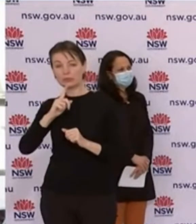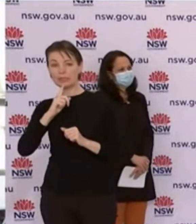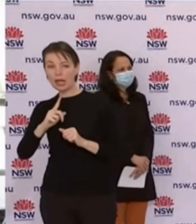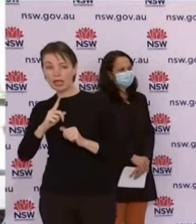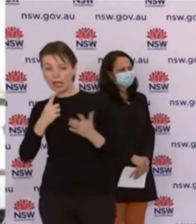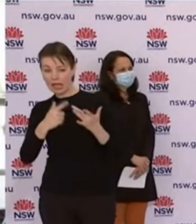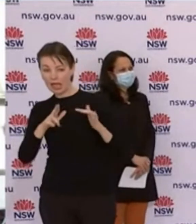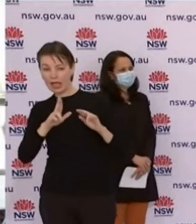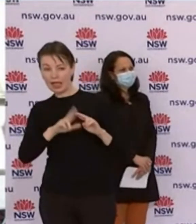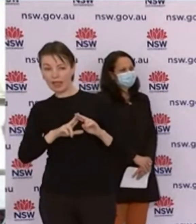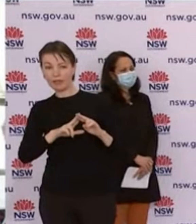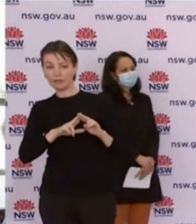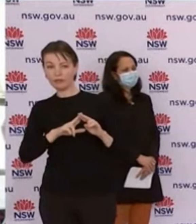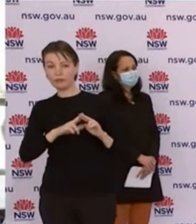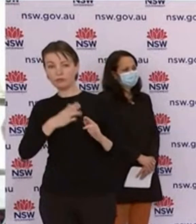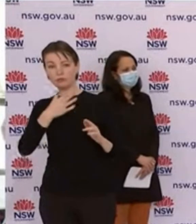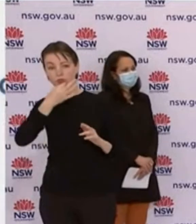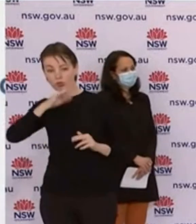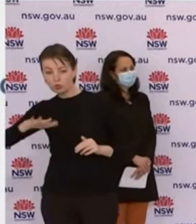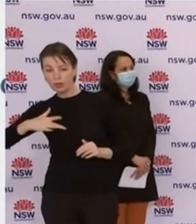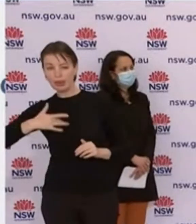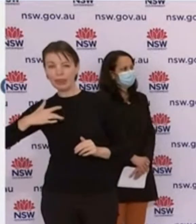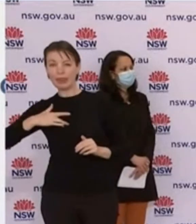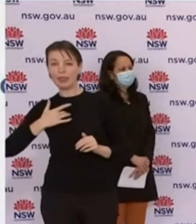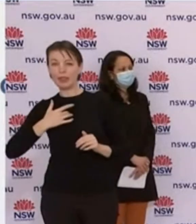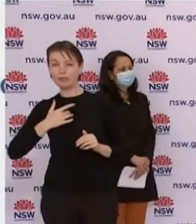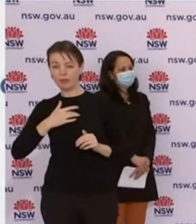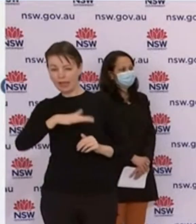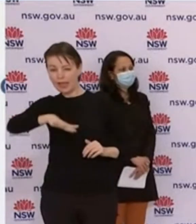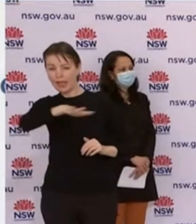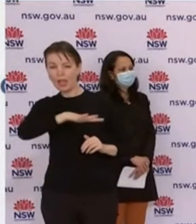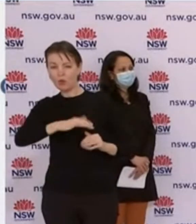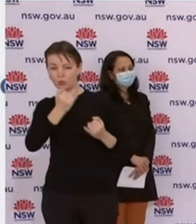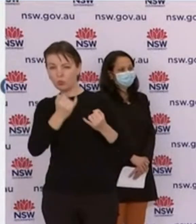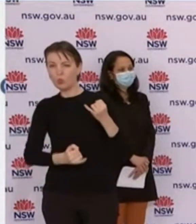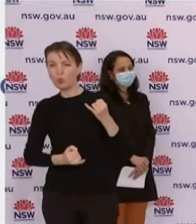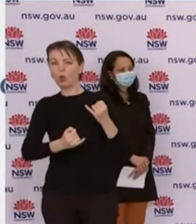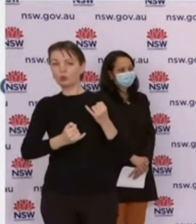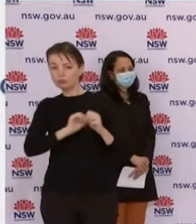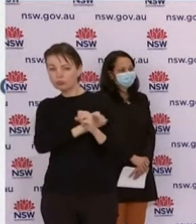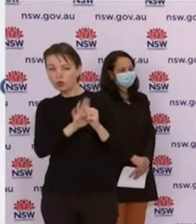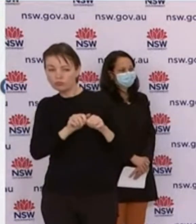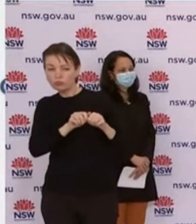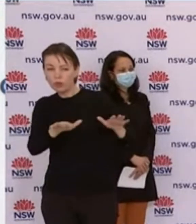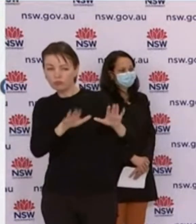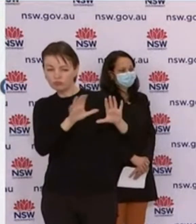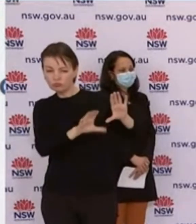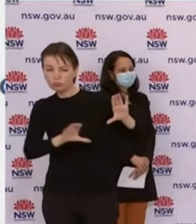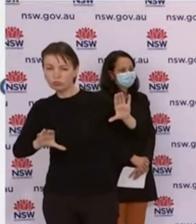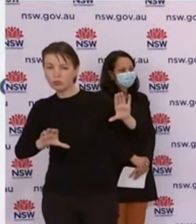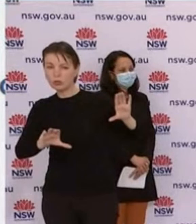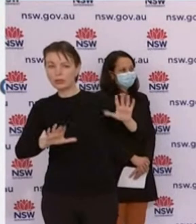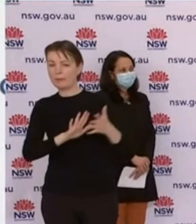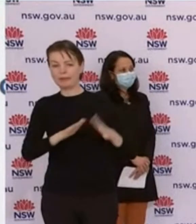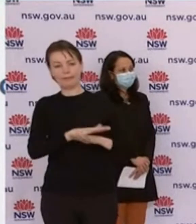confirm that? Well, look, as the Education Minister said, we have to await closer to that time what the situation is before